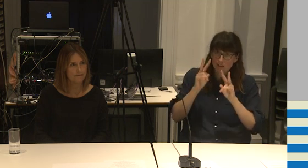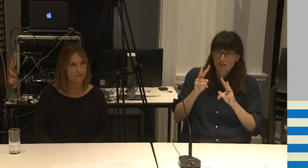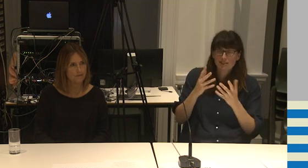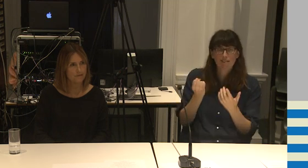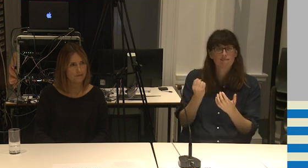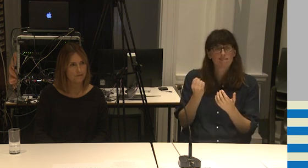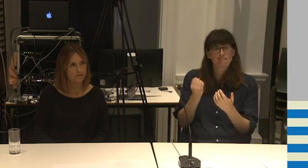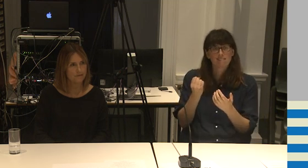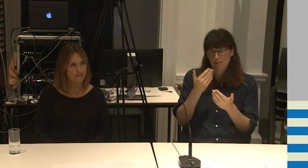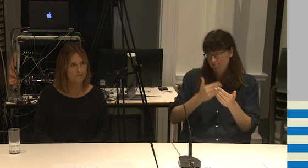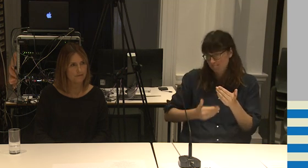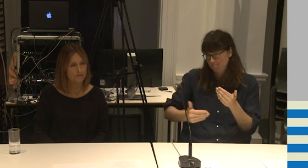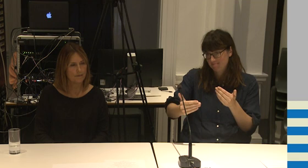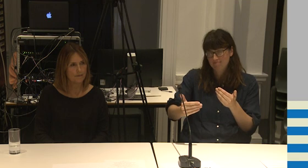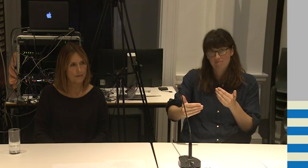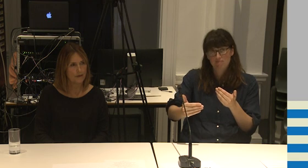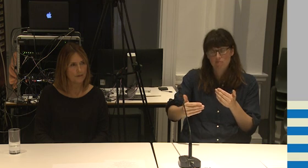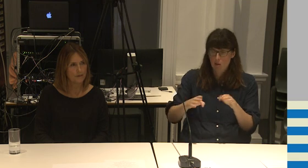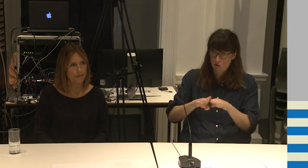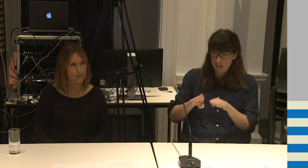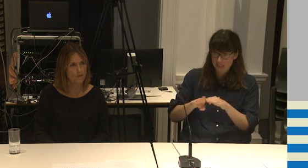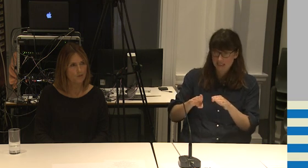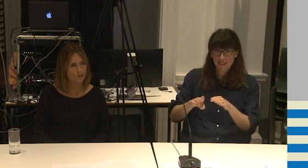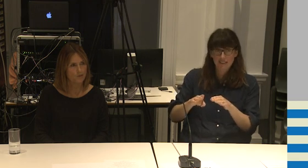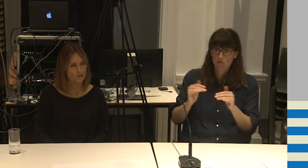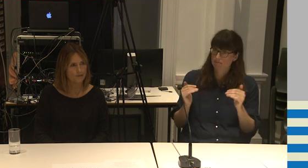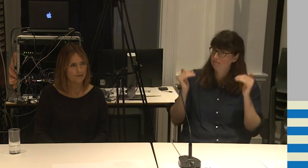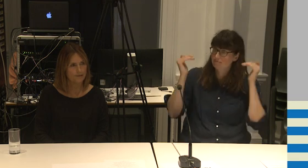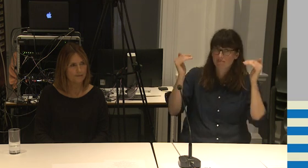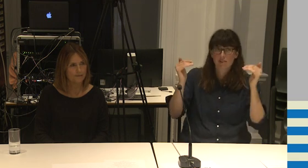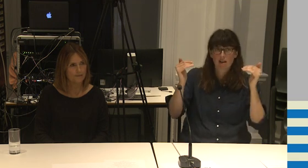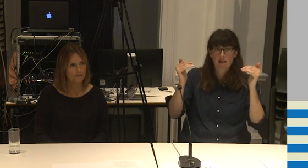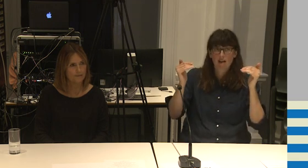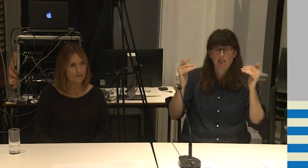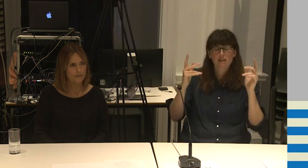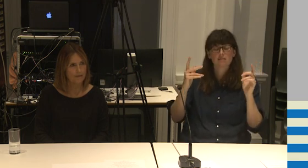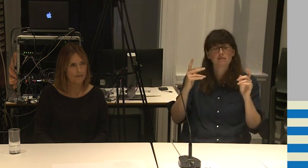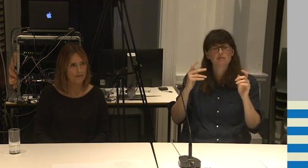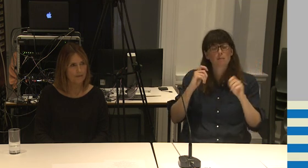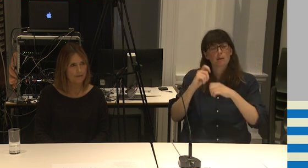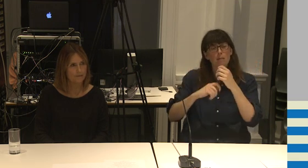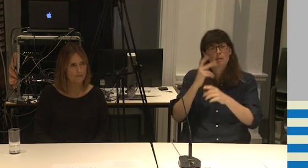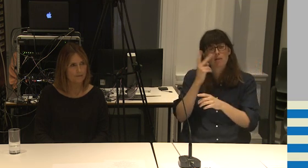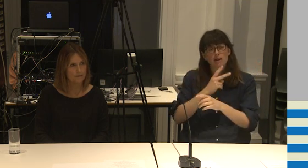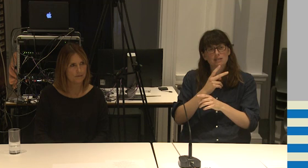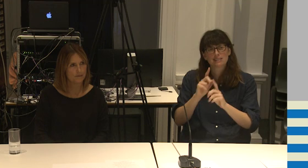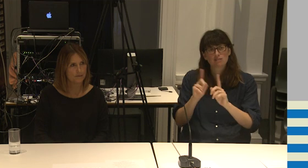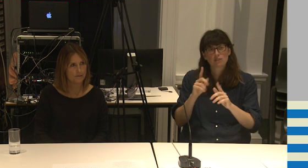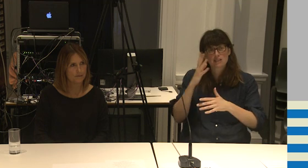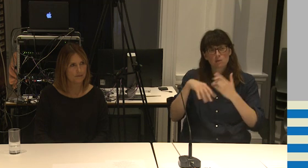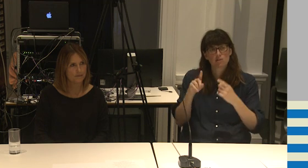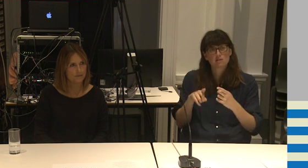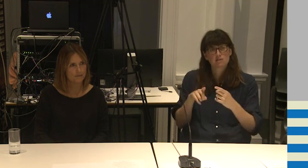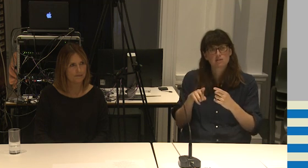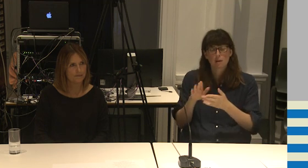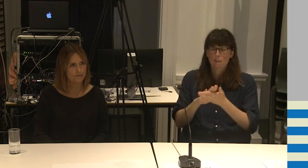person, and then had a practice and was working high up in practice when he then lost his sight, meant that he could just